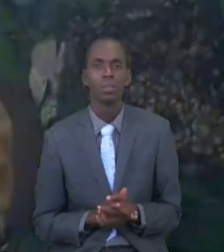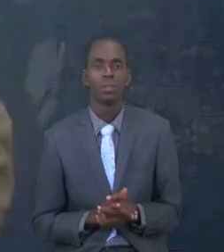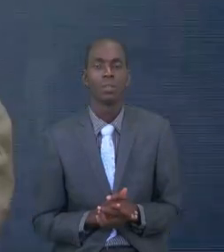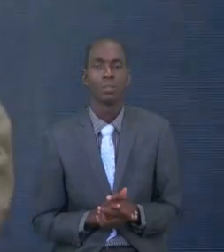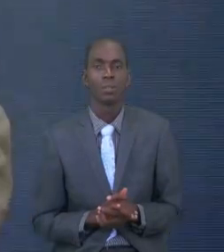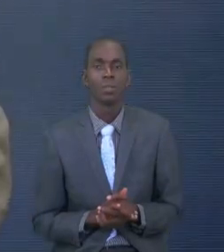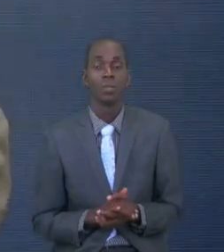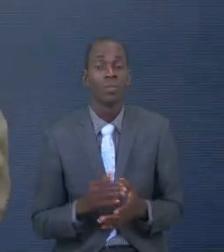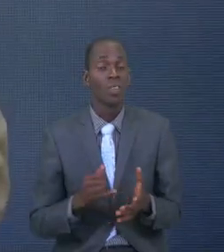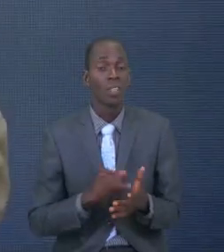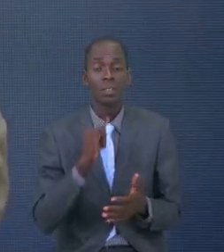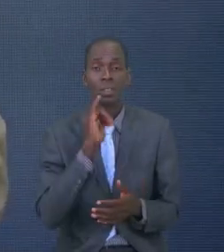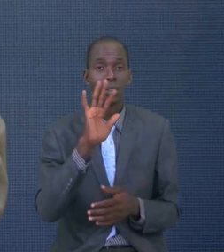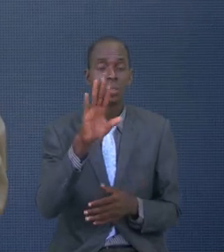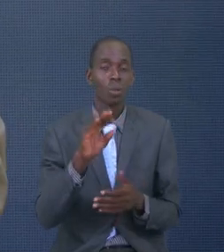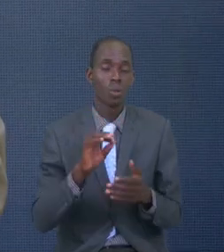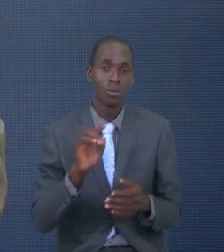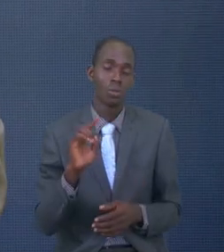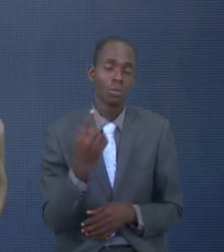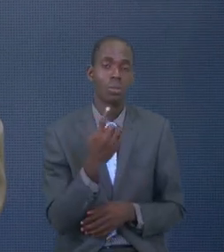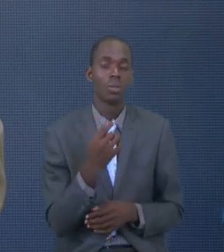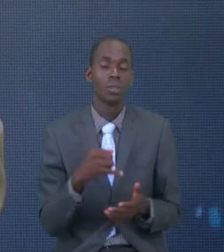It's your time.